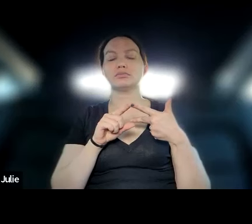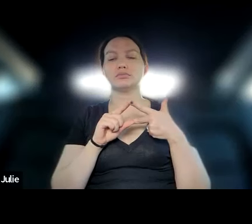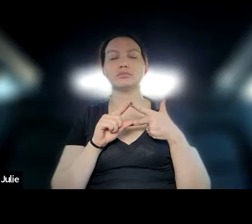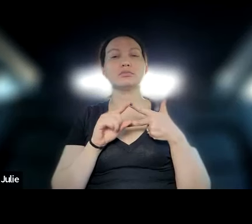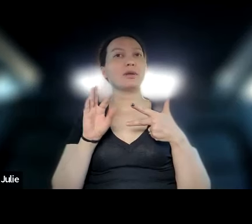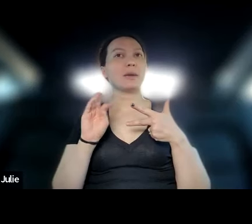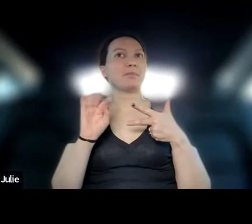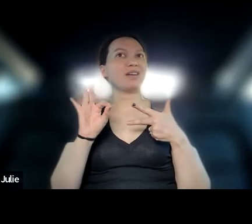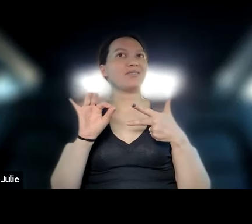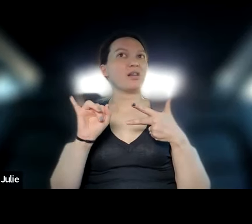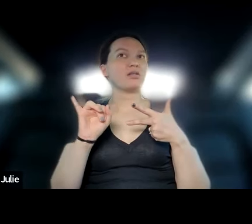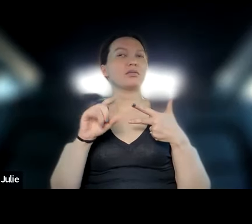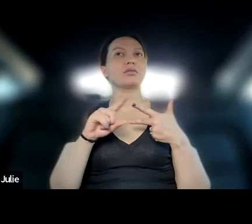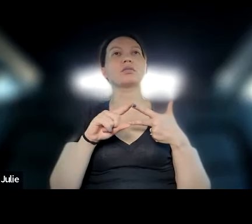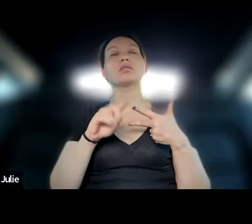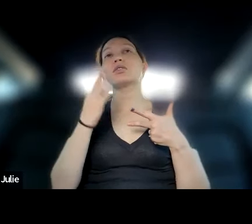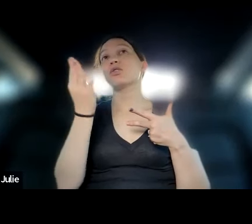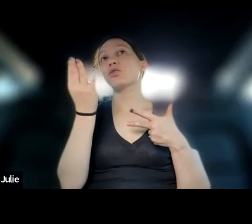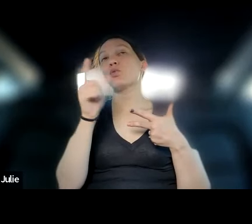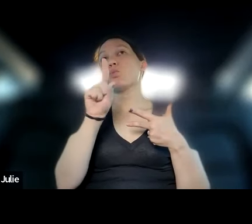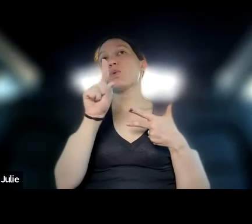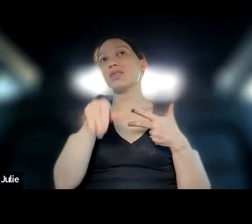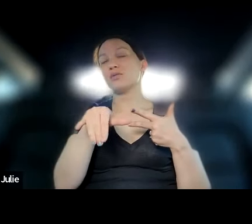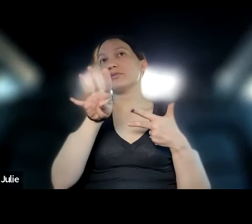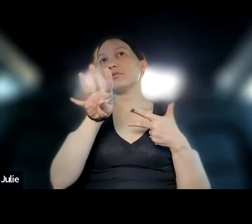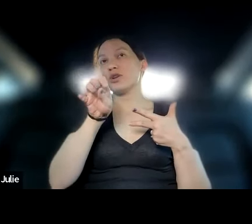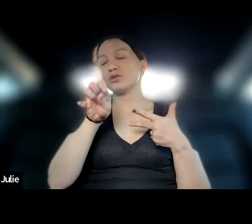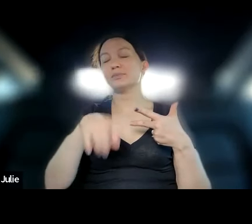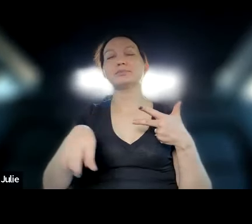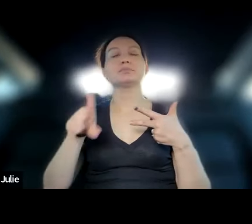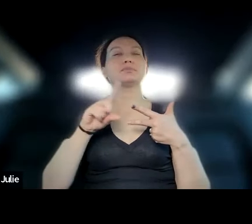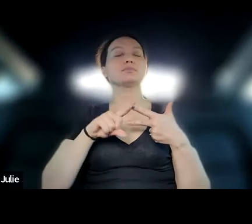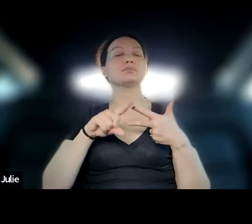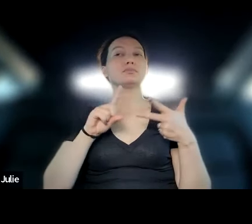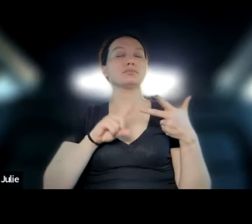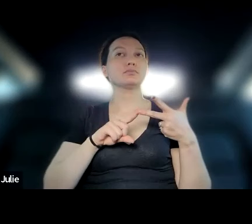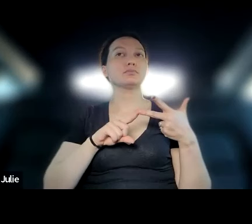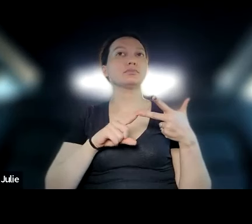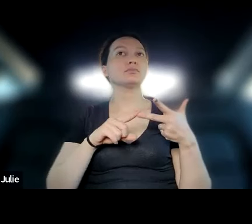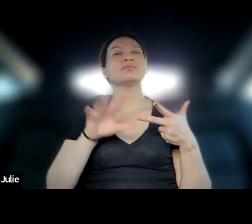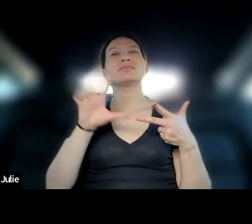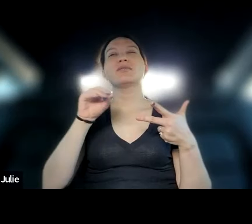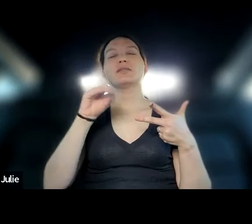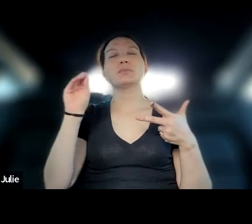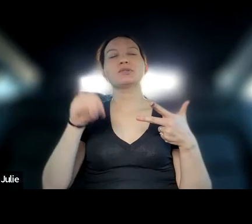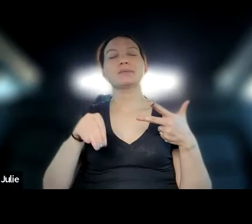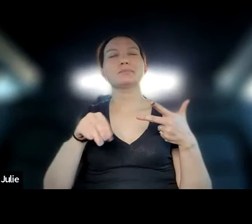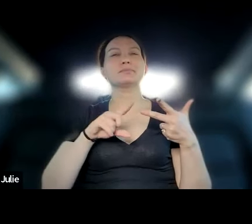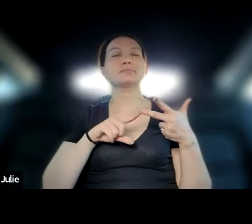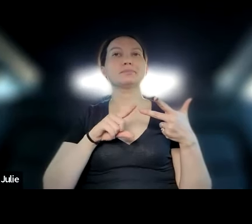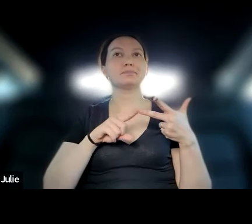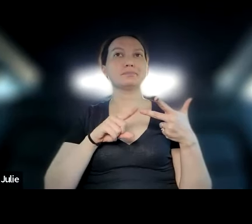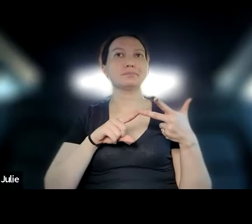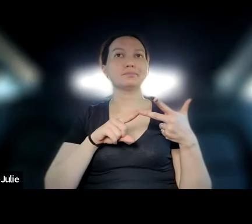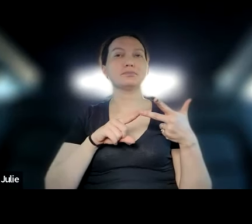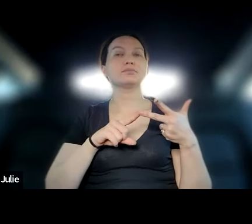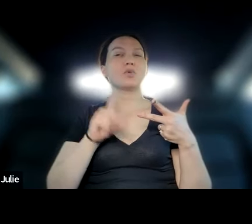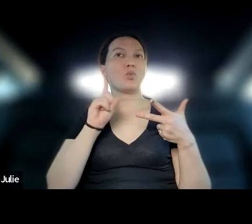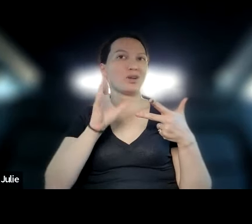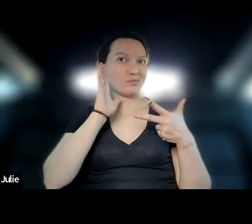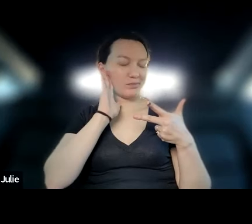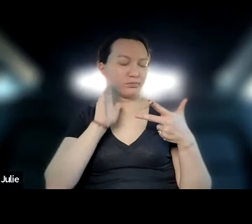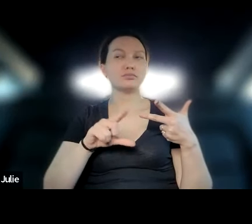MFI unit, it would be $1,400 a month for a 1-bedroom. And for a 50% MFI level, for a 1-bedroom, it would